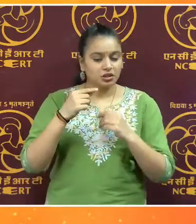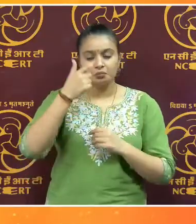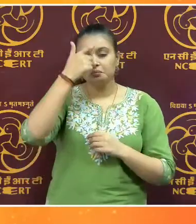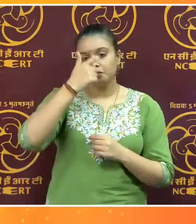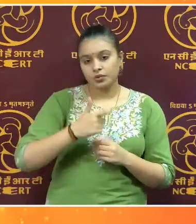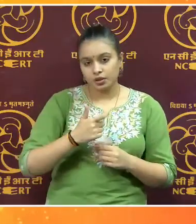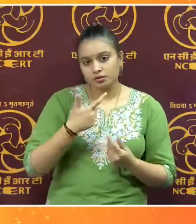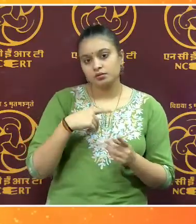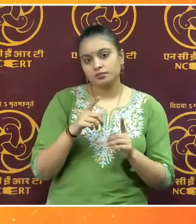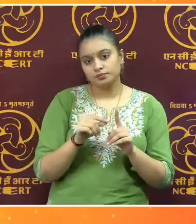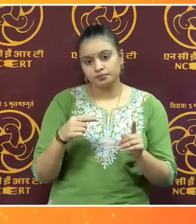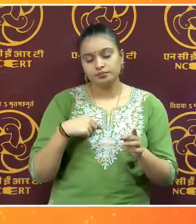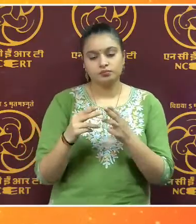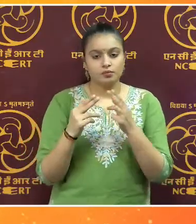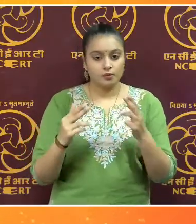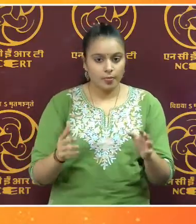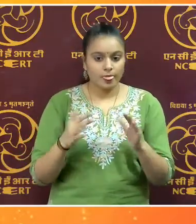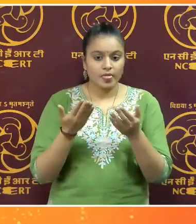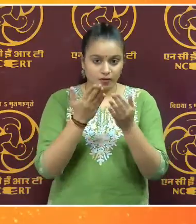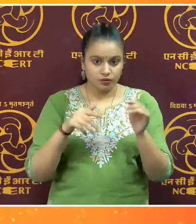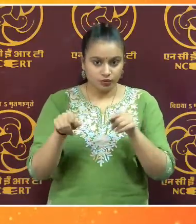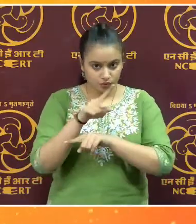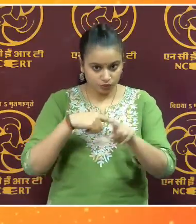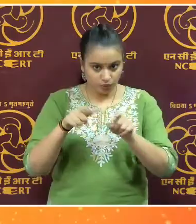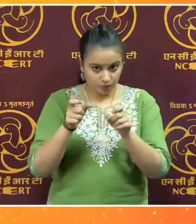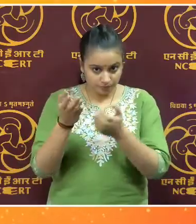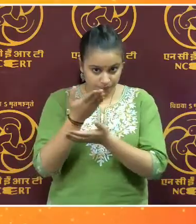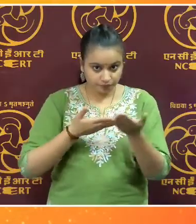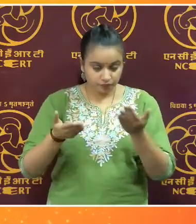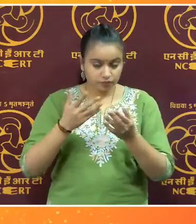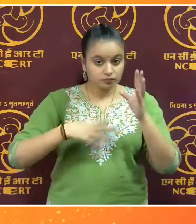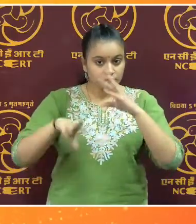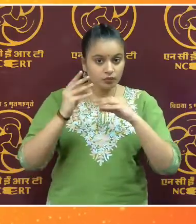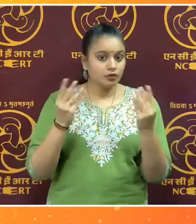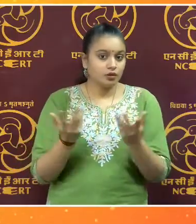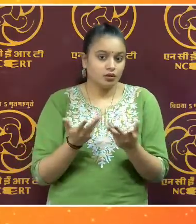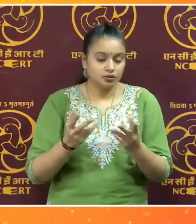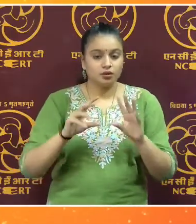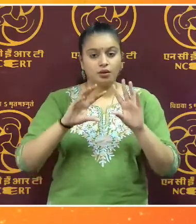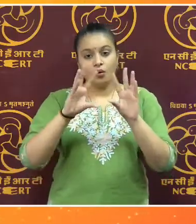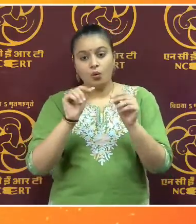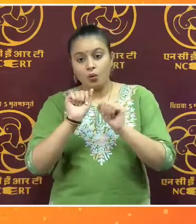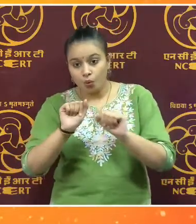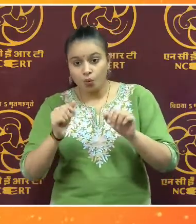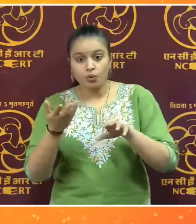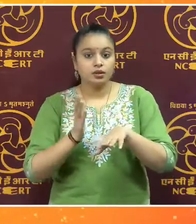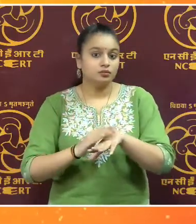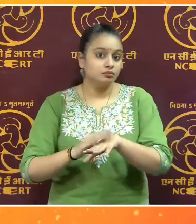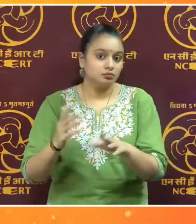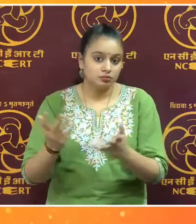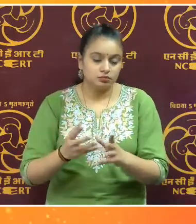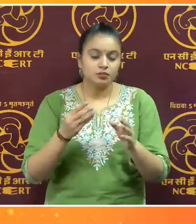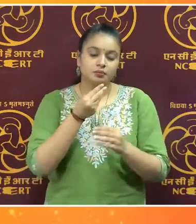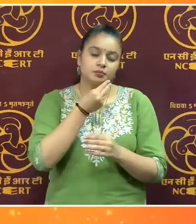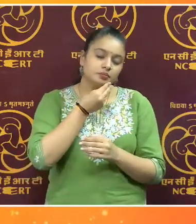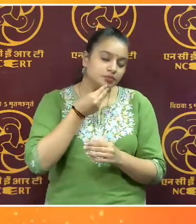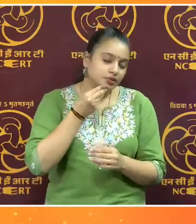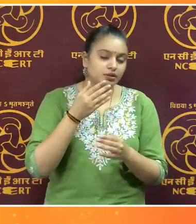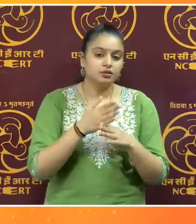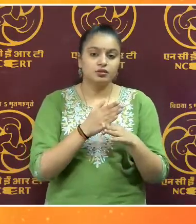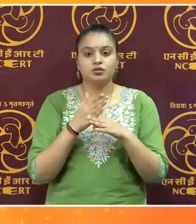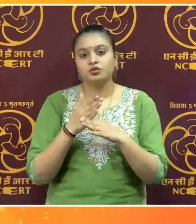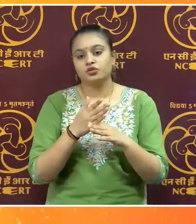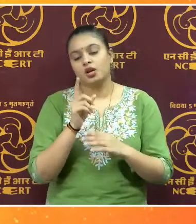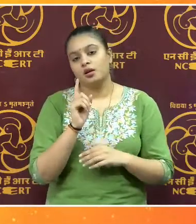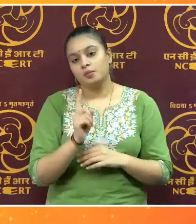personally gained from this story. Dear students and learners, what you had learned from this story, what are your experiences? Please do share